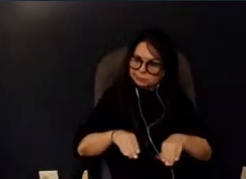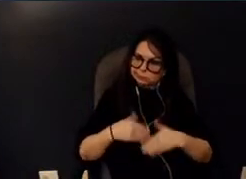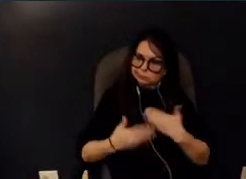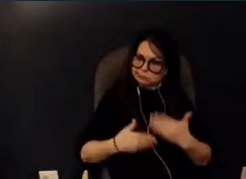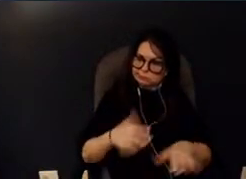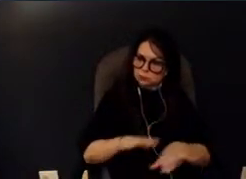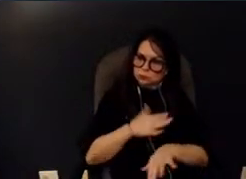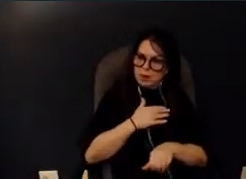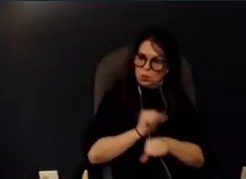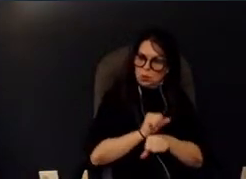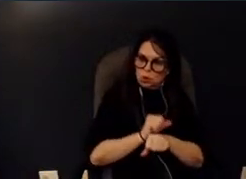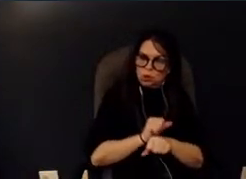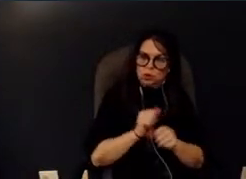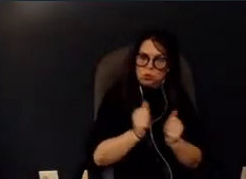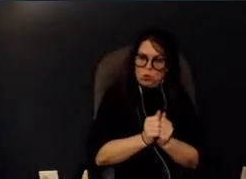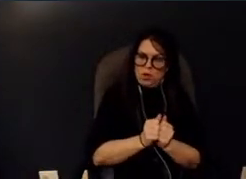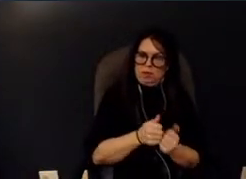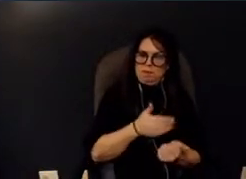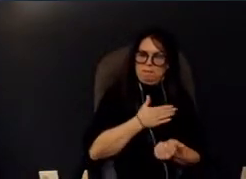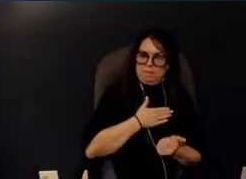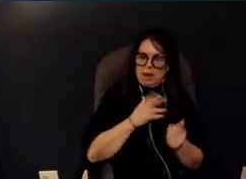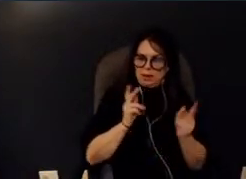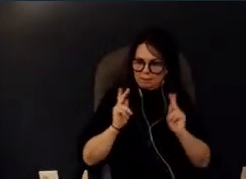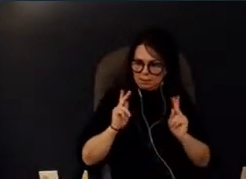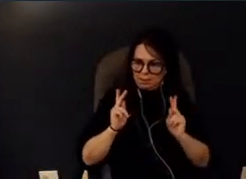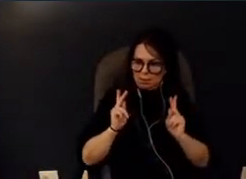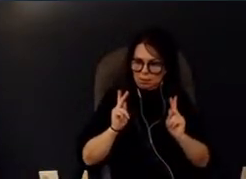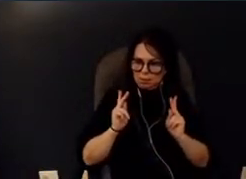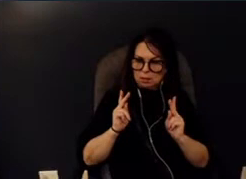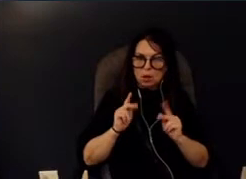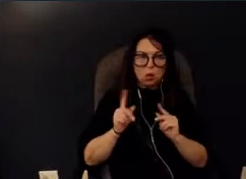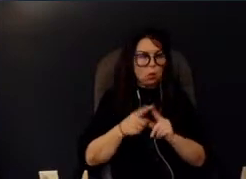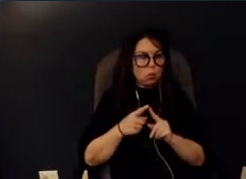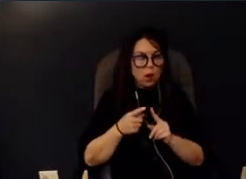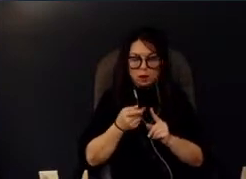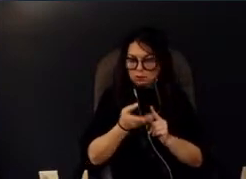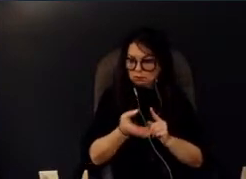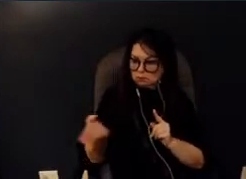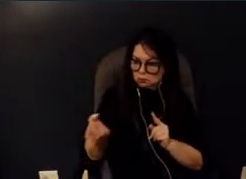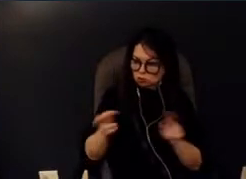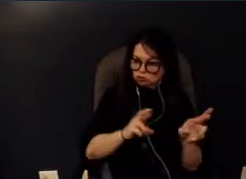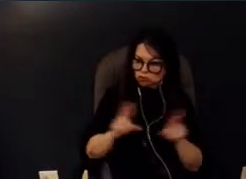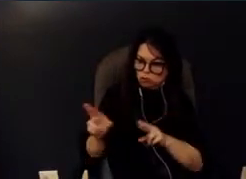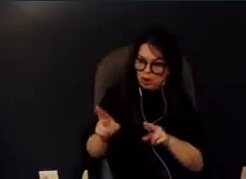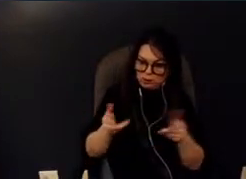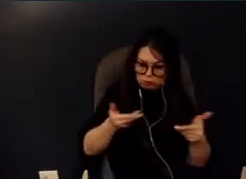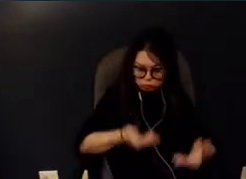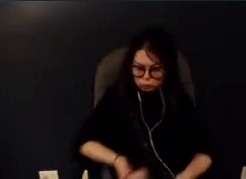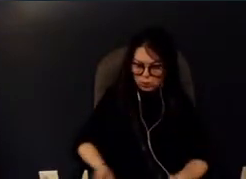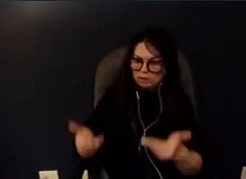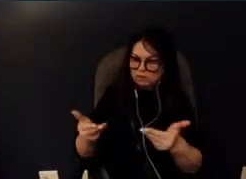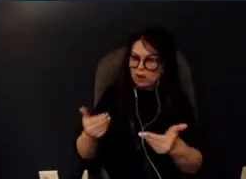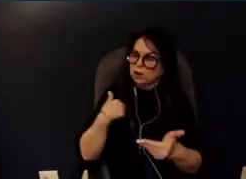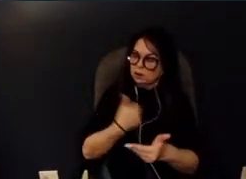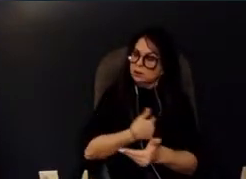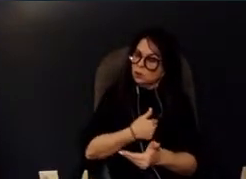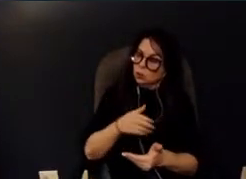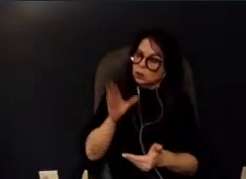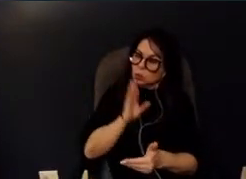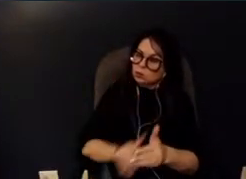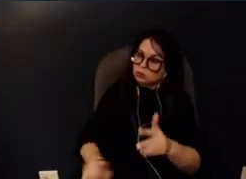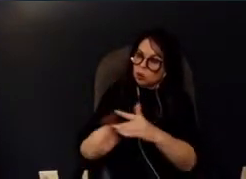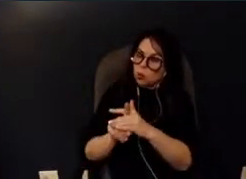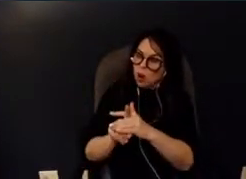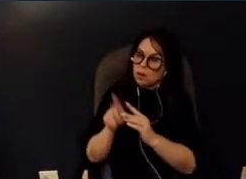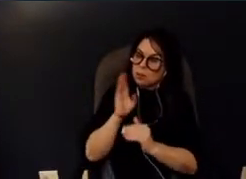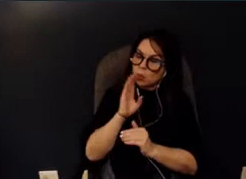once everybody else is ready to invite us in, then we'll show up and we'll be there. But for the time being, I feel